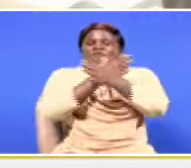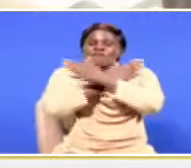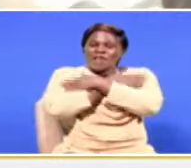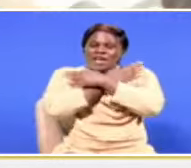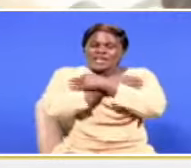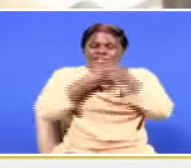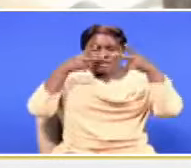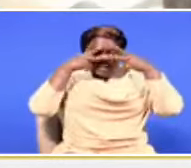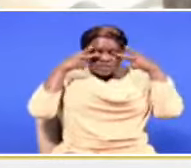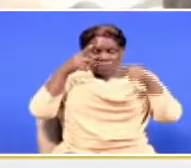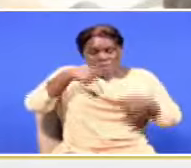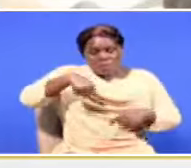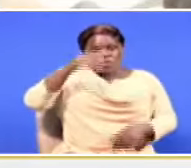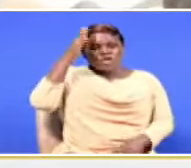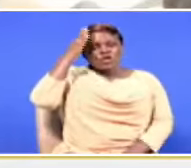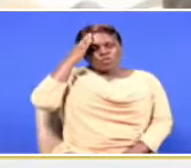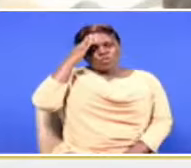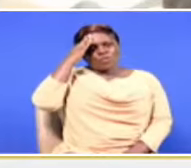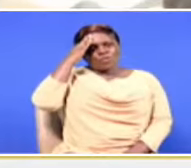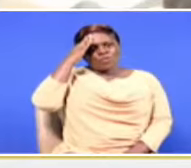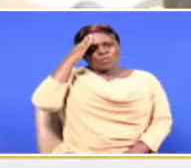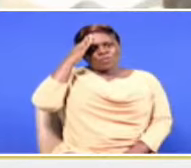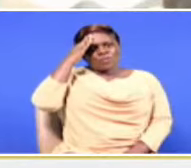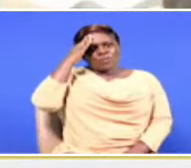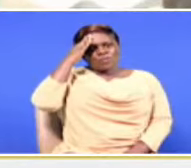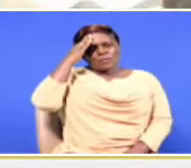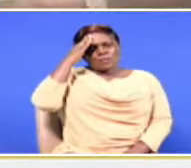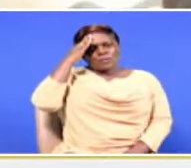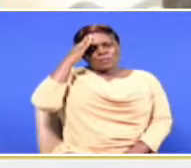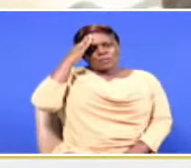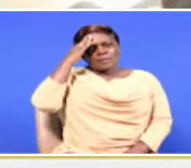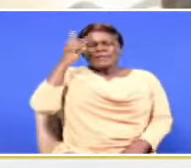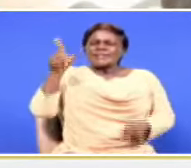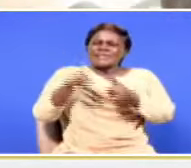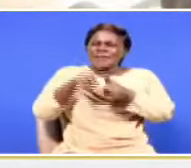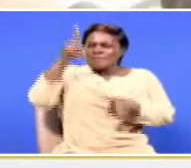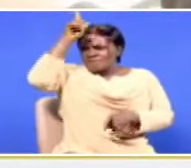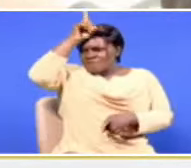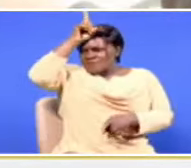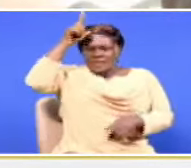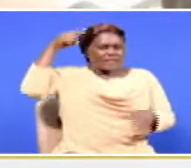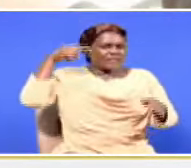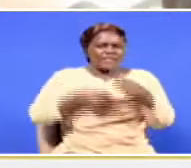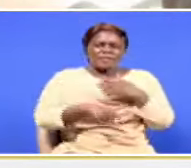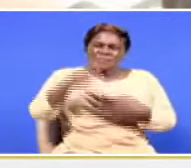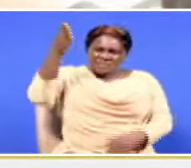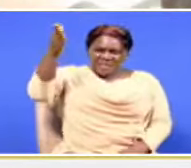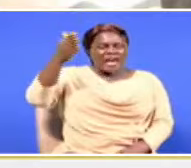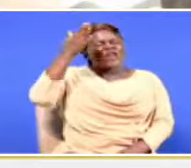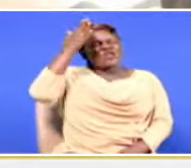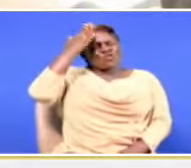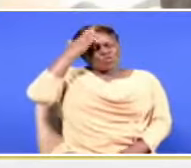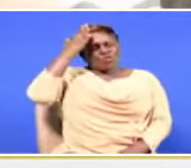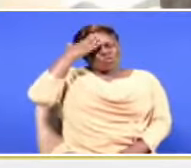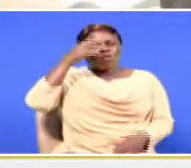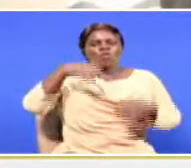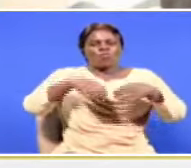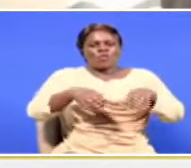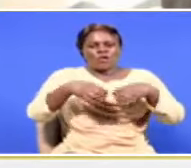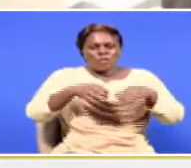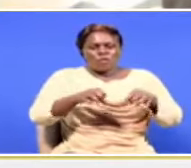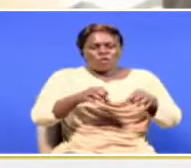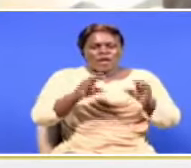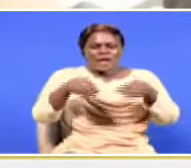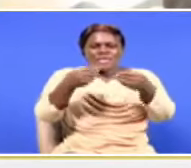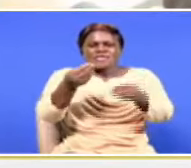Tunajua wale hata huko ndani kwa kura juhudi. Tunajua zile bodaboda wanapatia hao